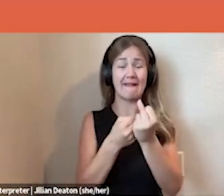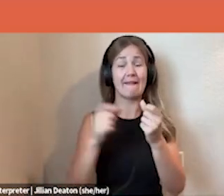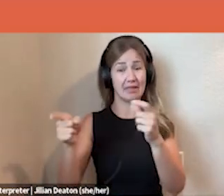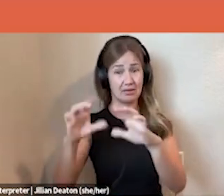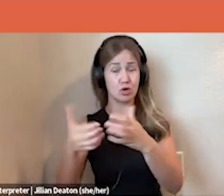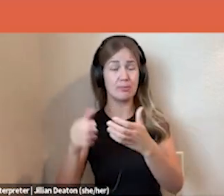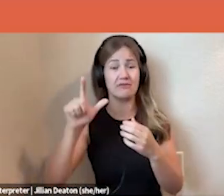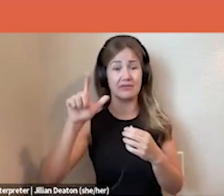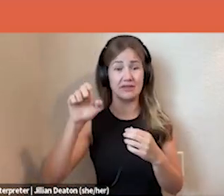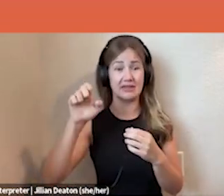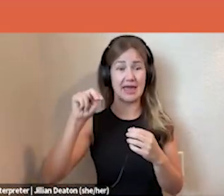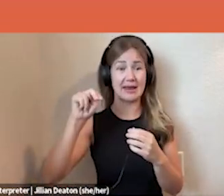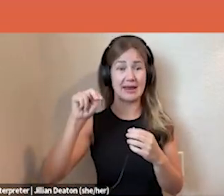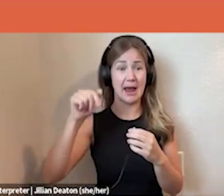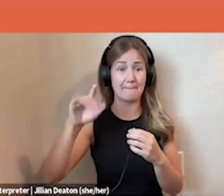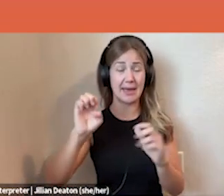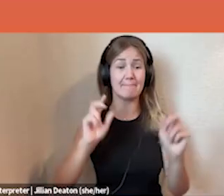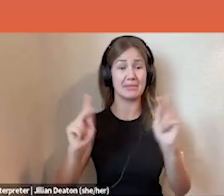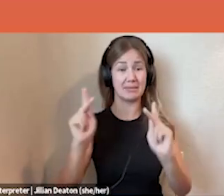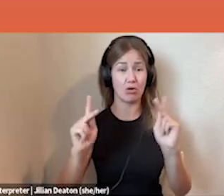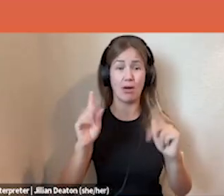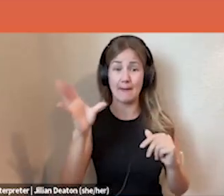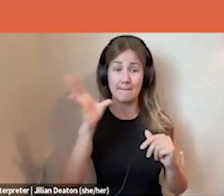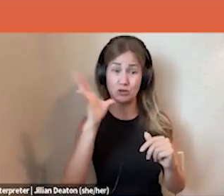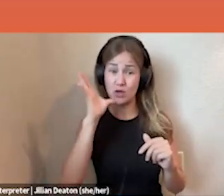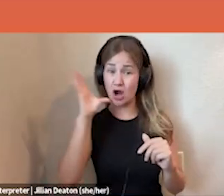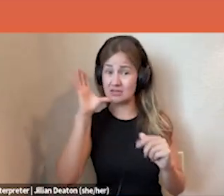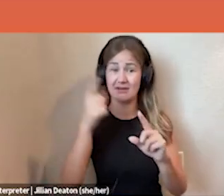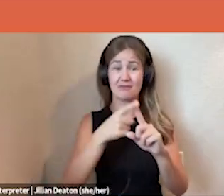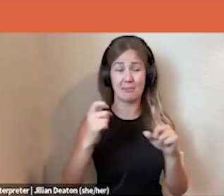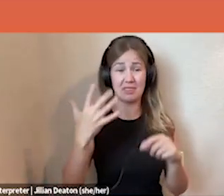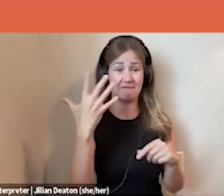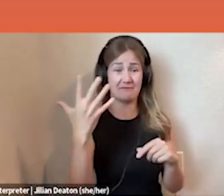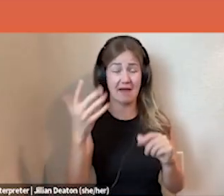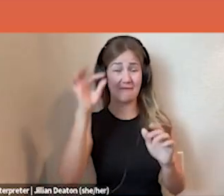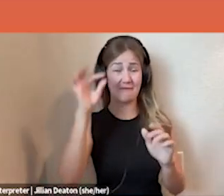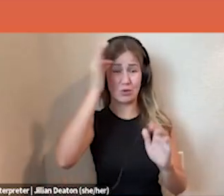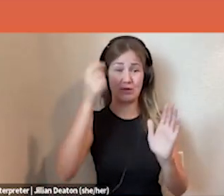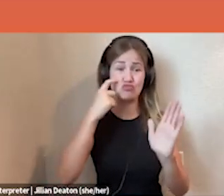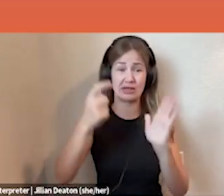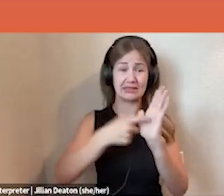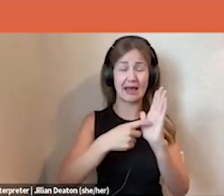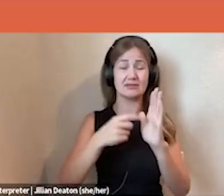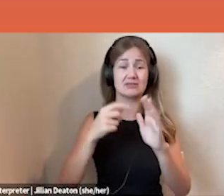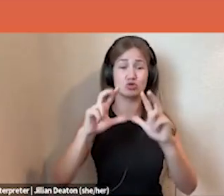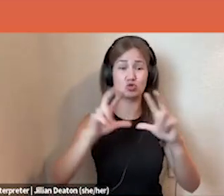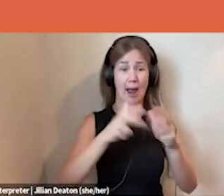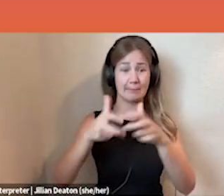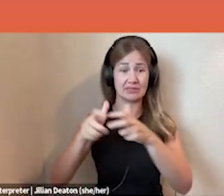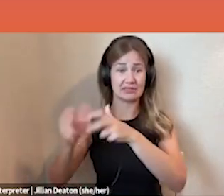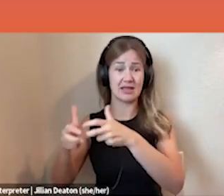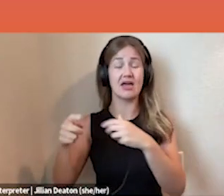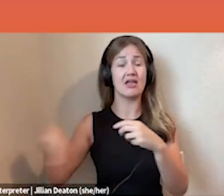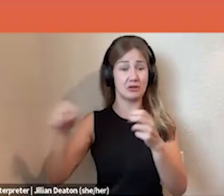Lene Lenape matriarchs from 5 of the federally recognized tribes who are working to increase Lenape presence